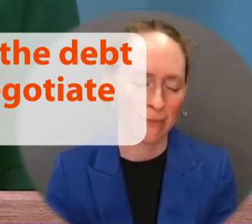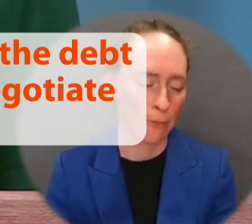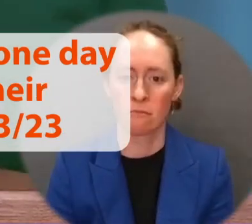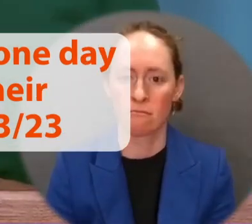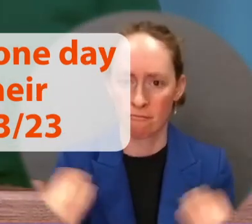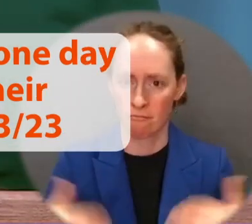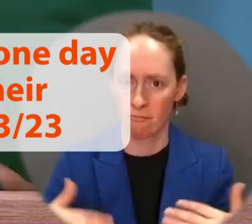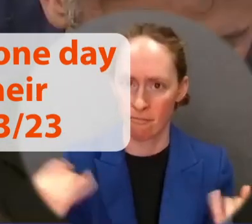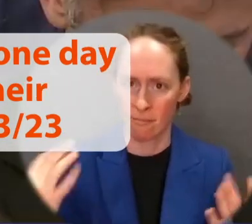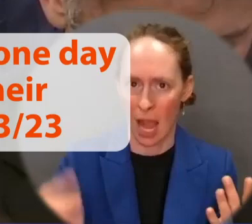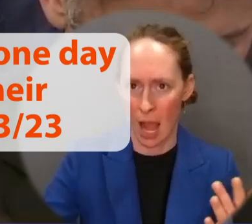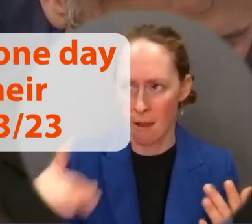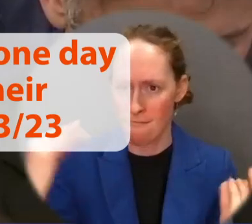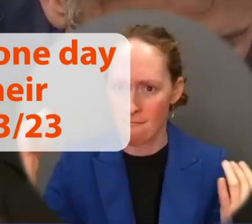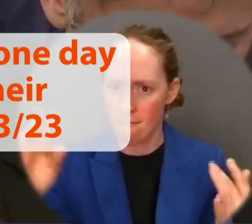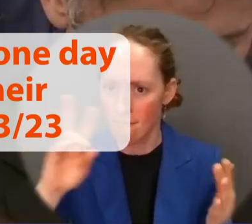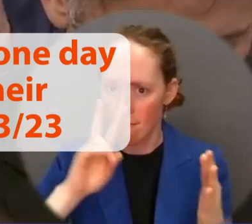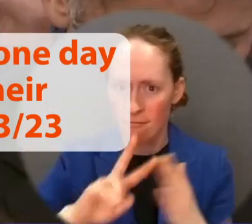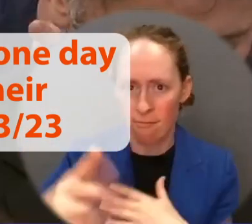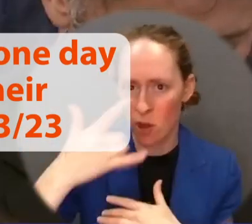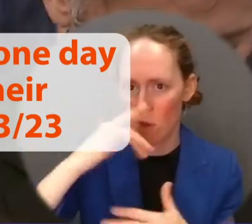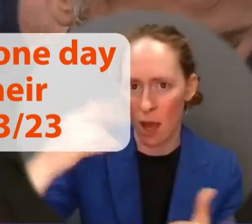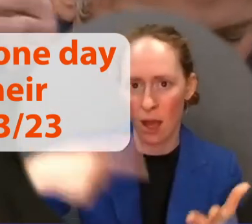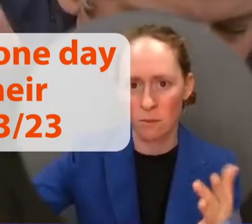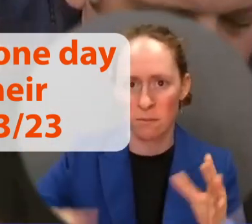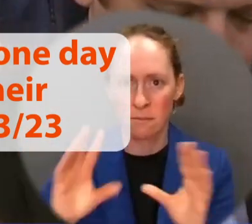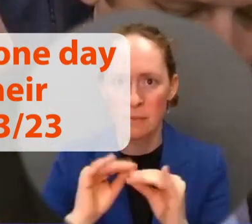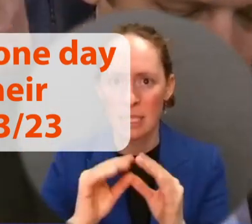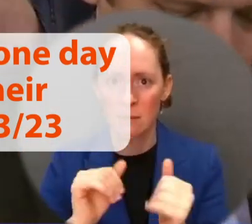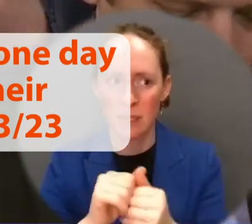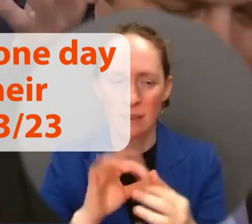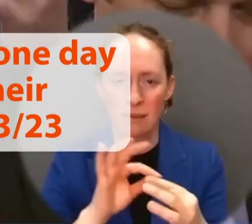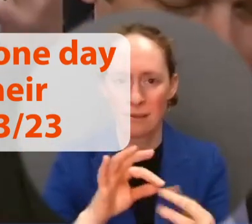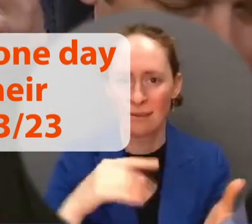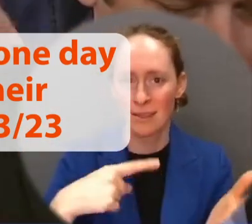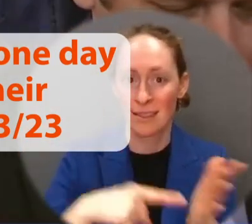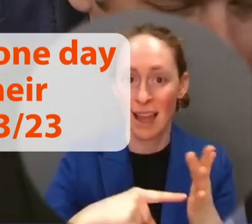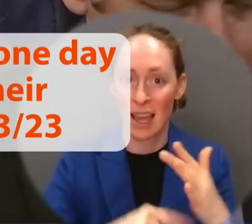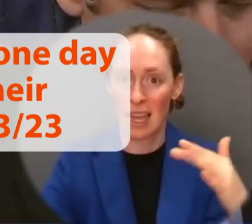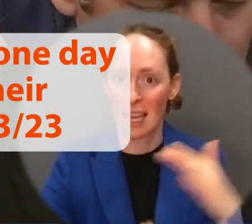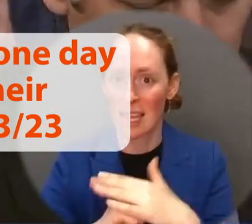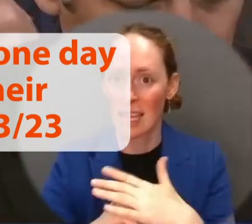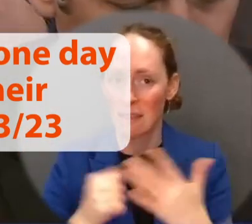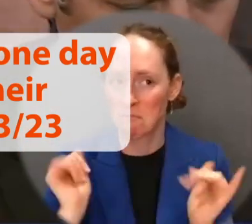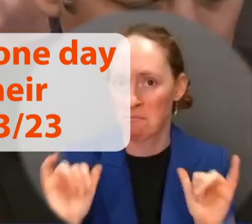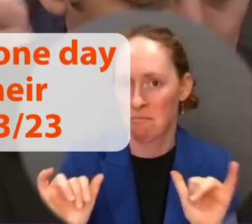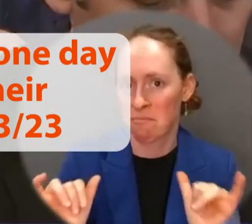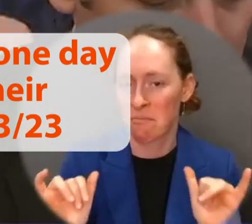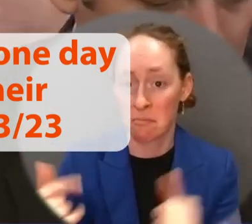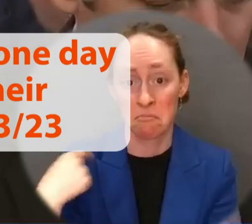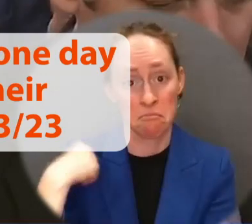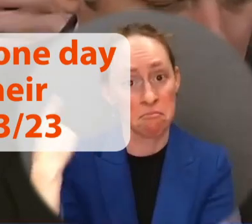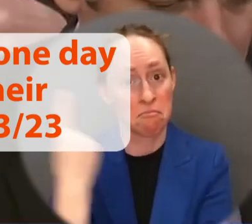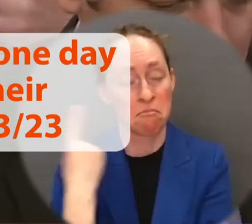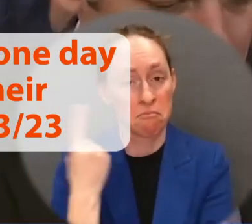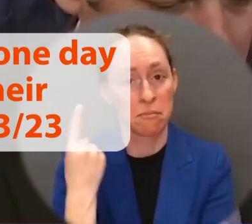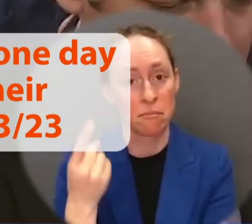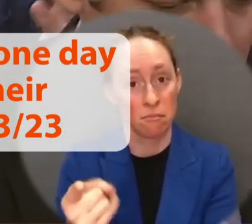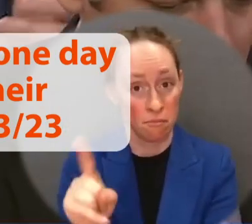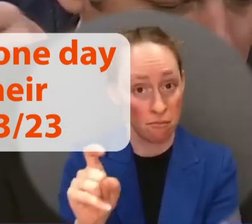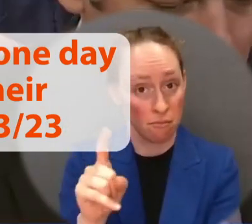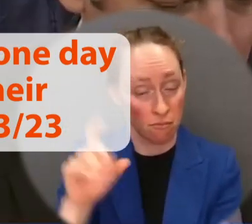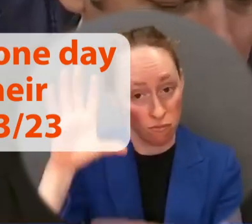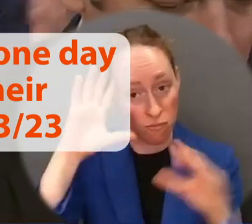speak to anything related to that. What debt ceiling. The president always says he likes to negotiate face-to-face. Would he commit to having as many meetings as it